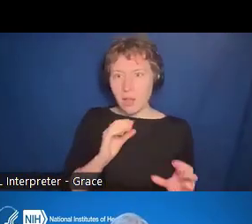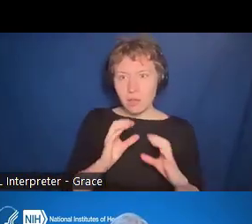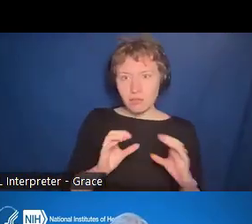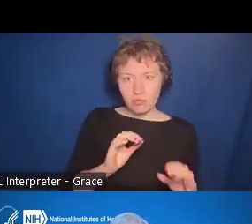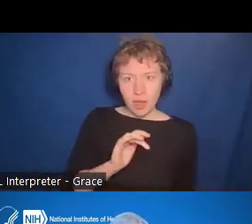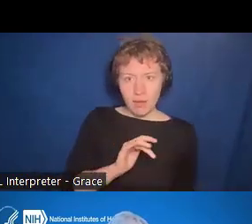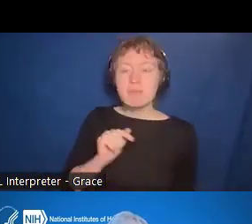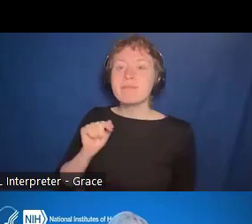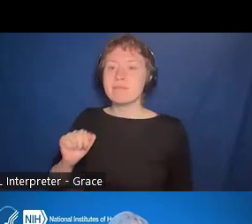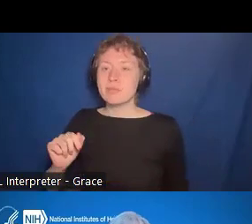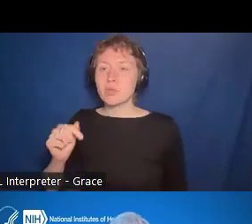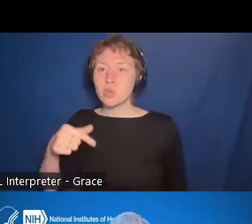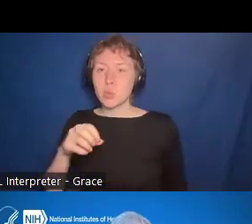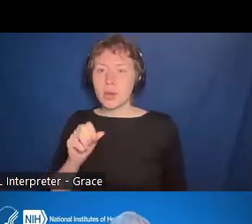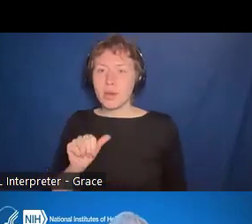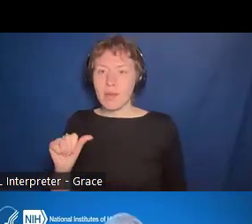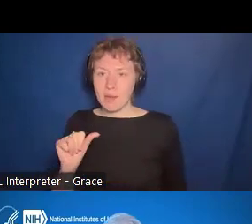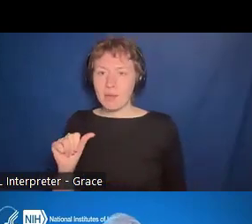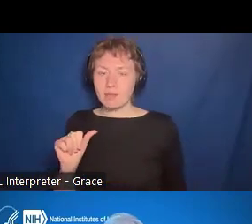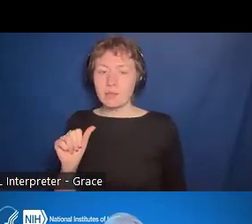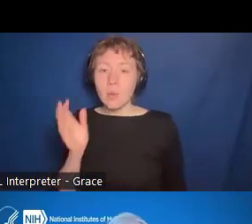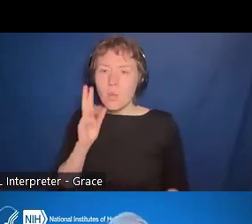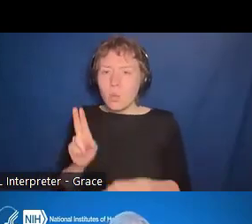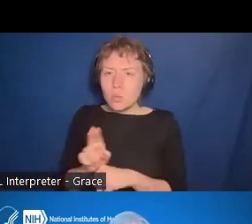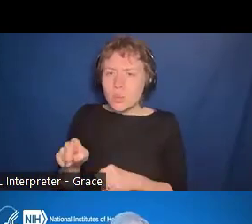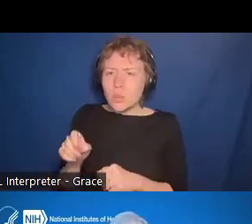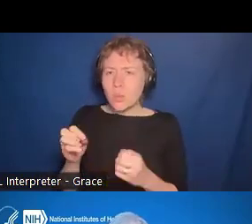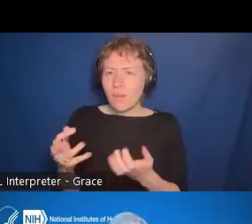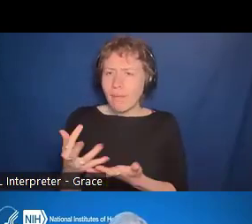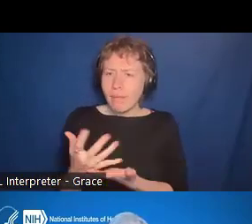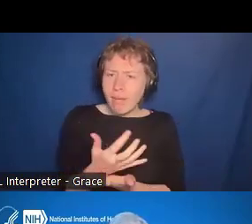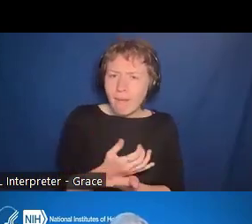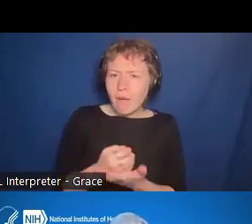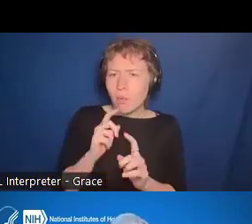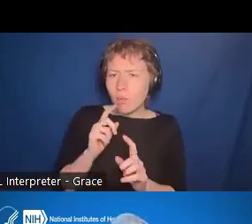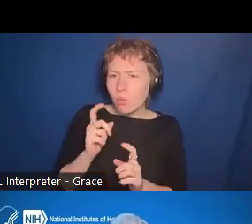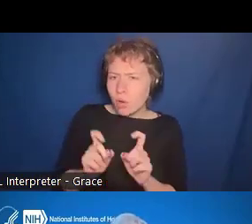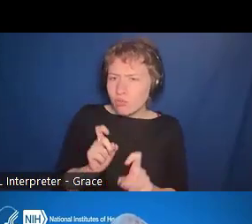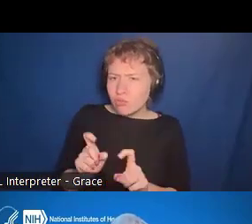your questions. That's what we'll be using to collect and sort them and answer them.